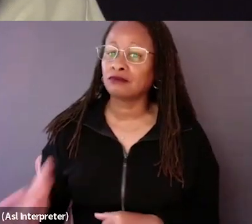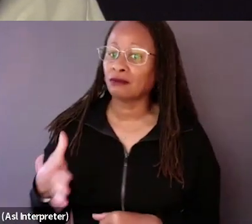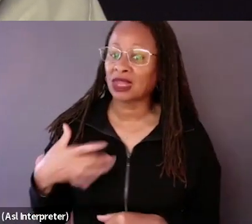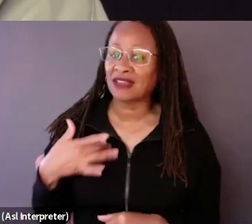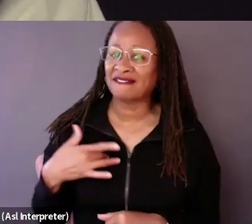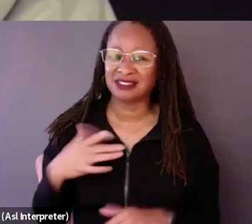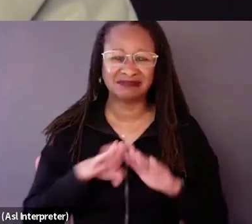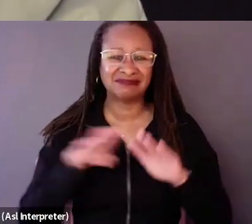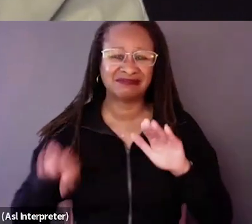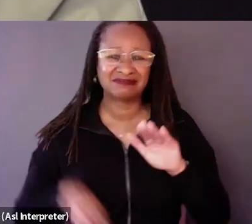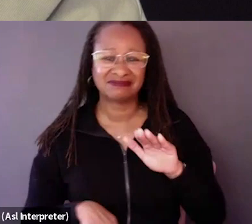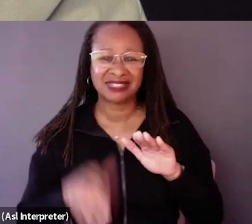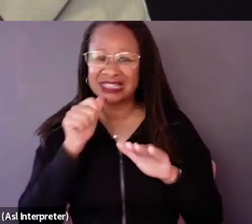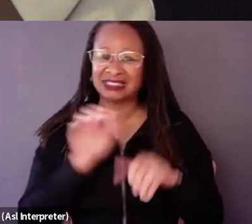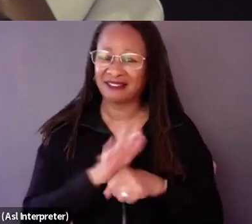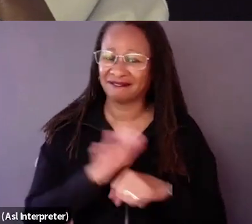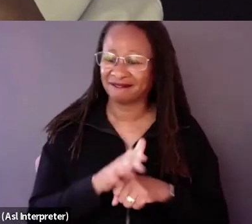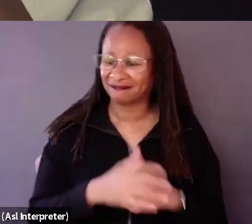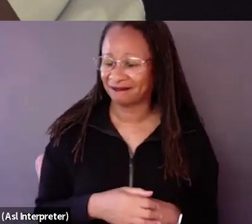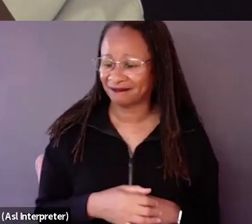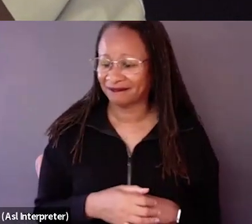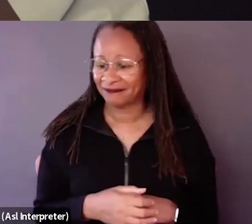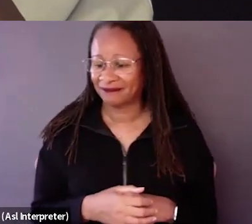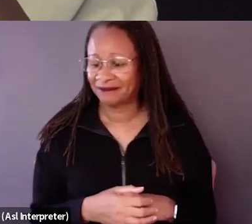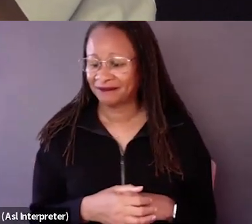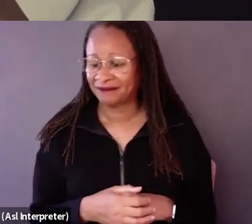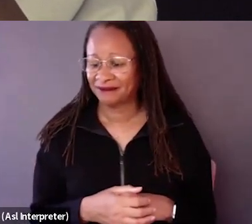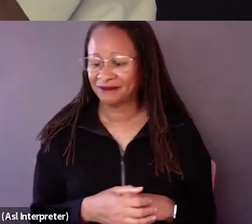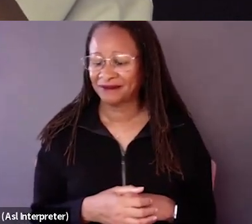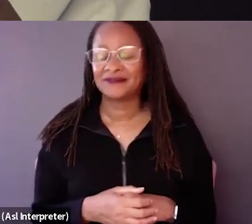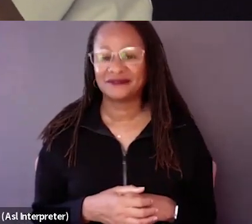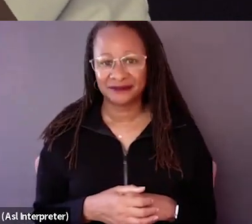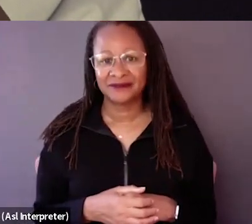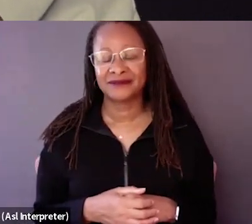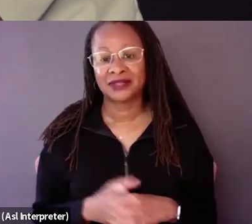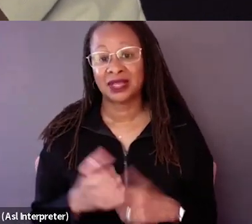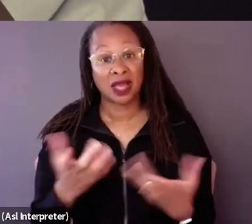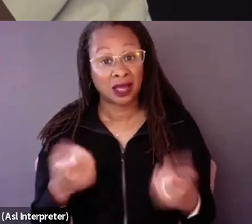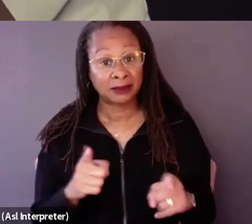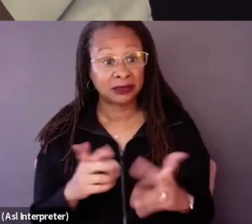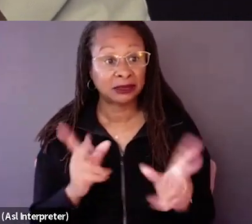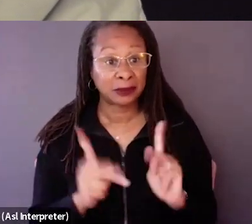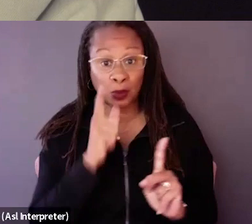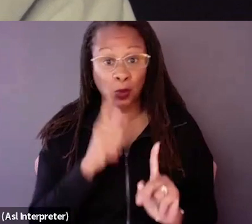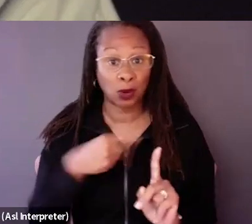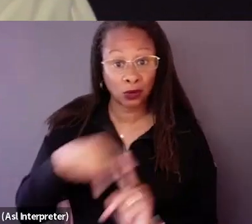Bobby is a very interesting individual. He's very selfless